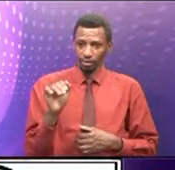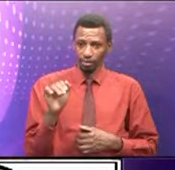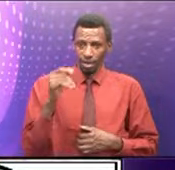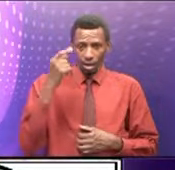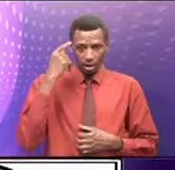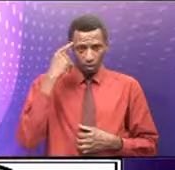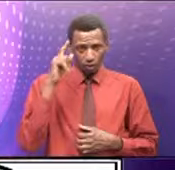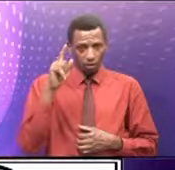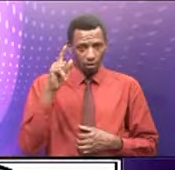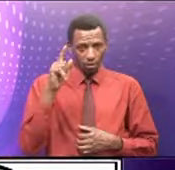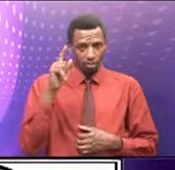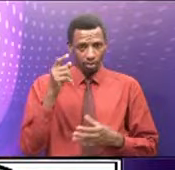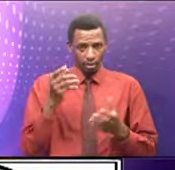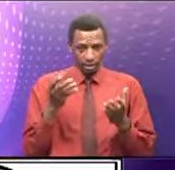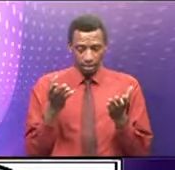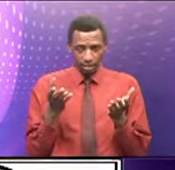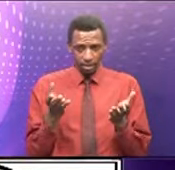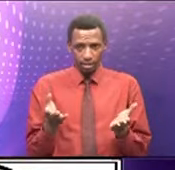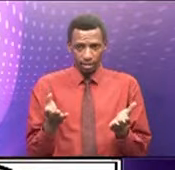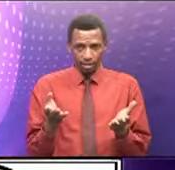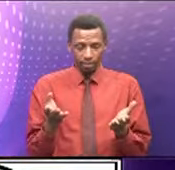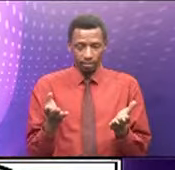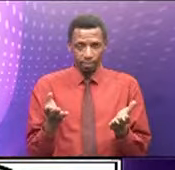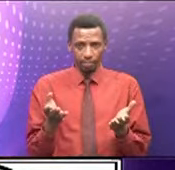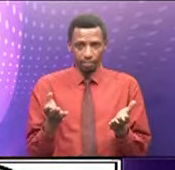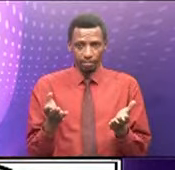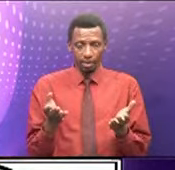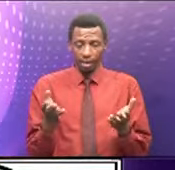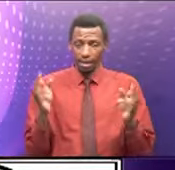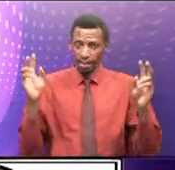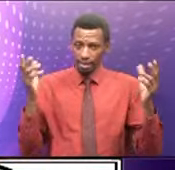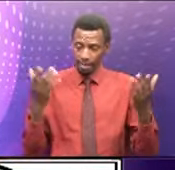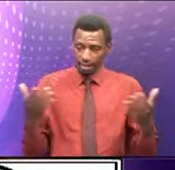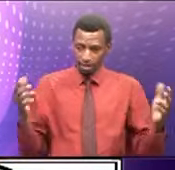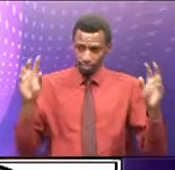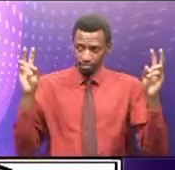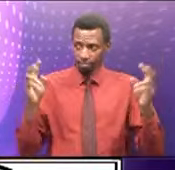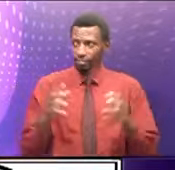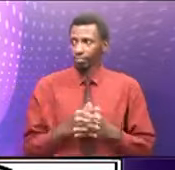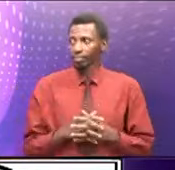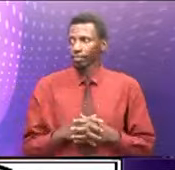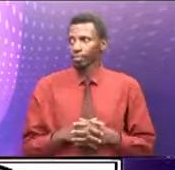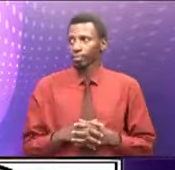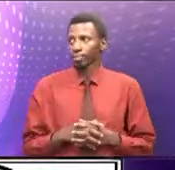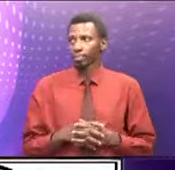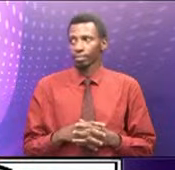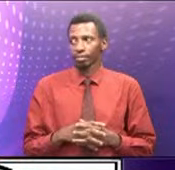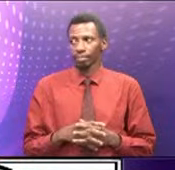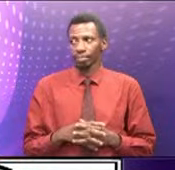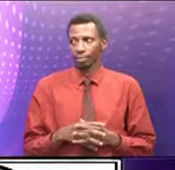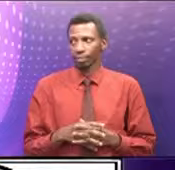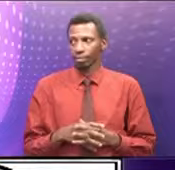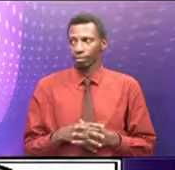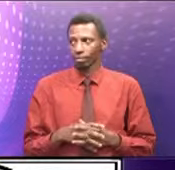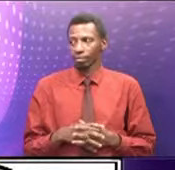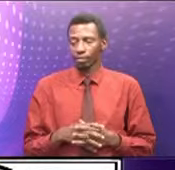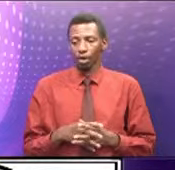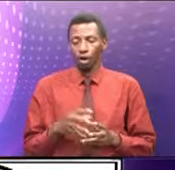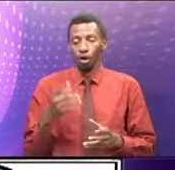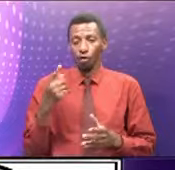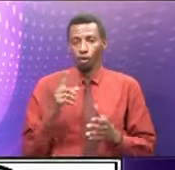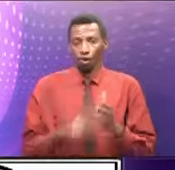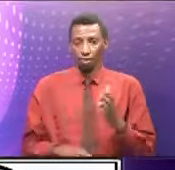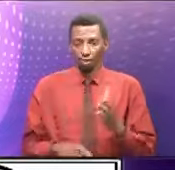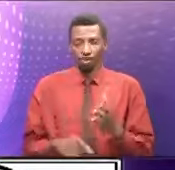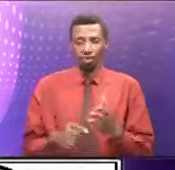for this matter to be taken to the Chief Justice.